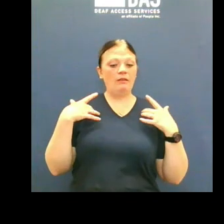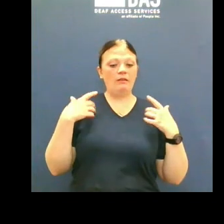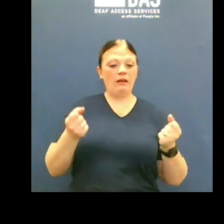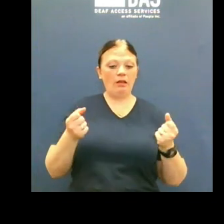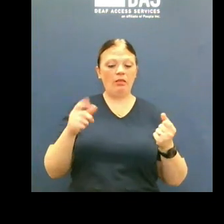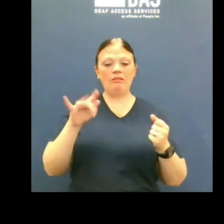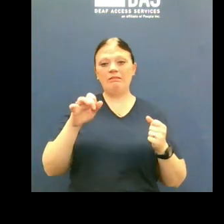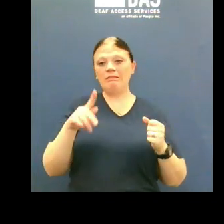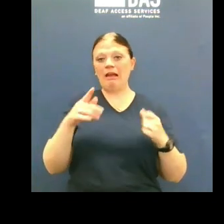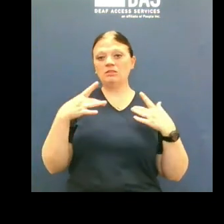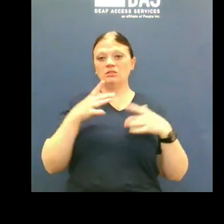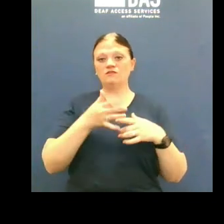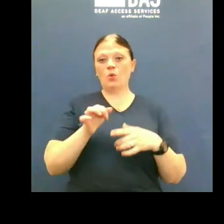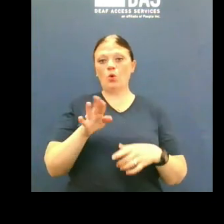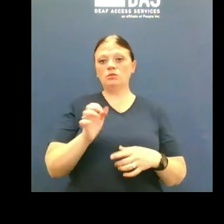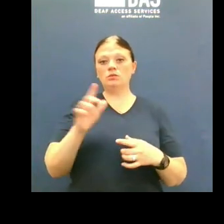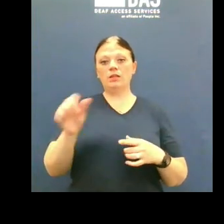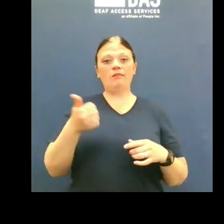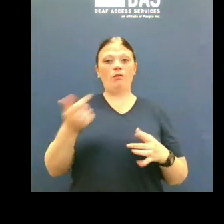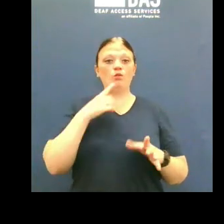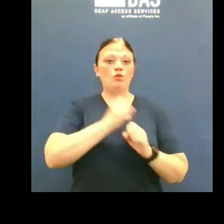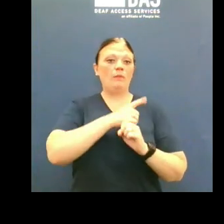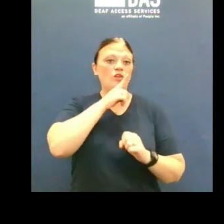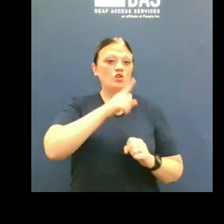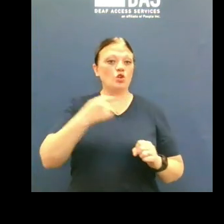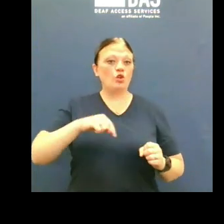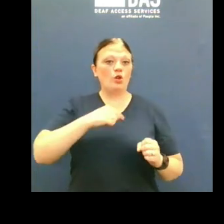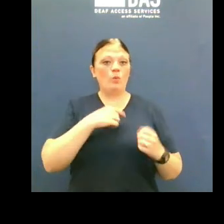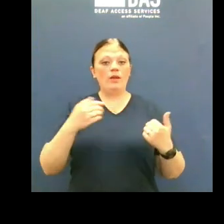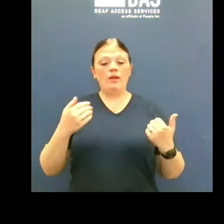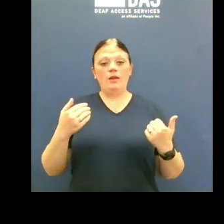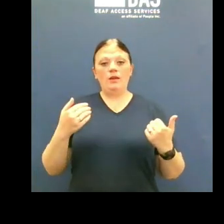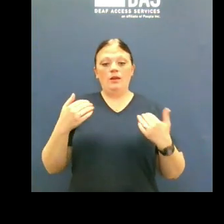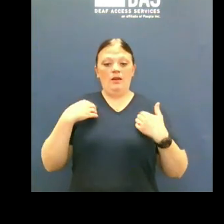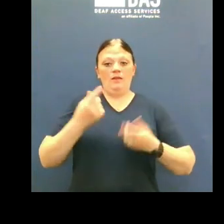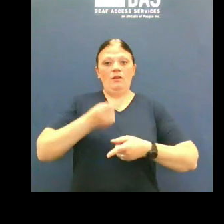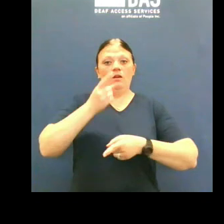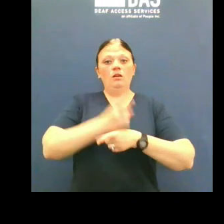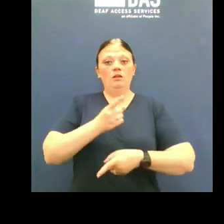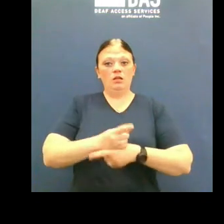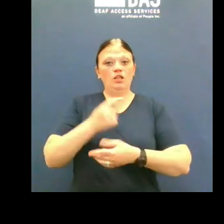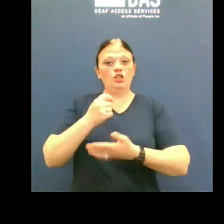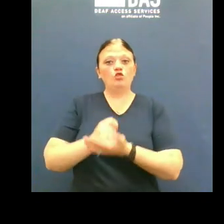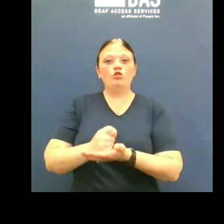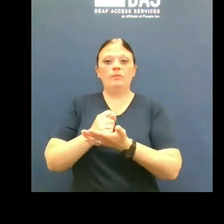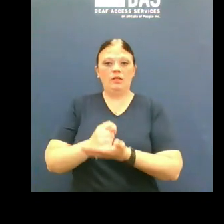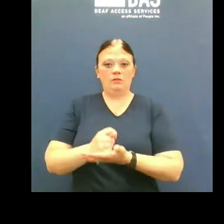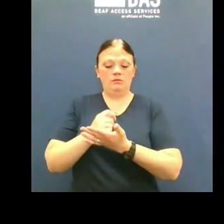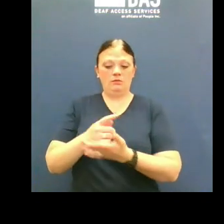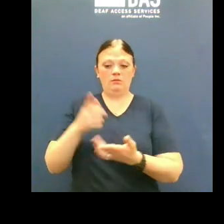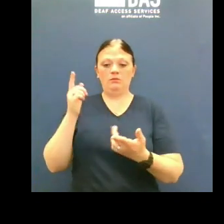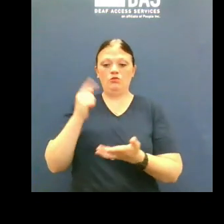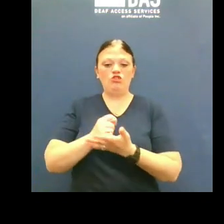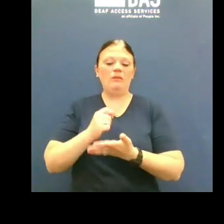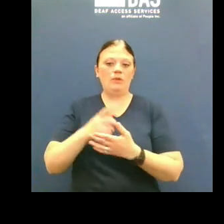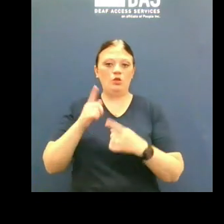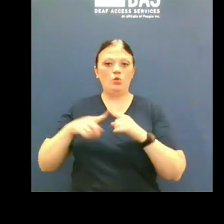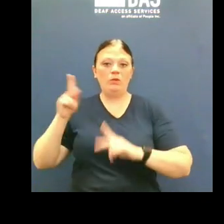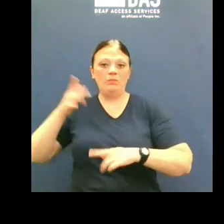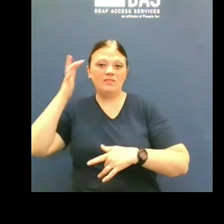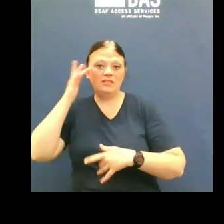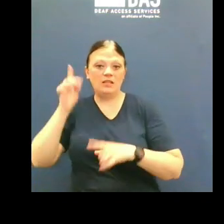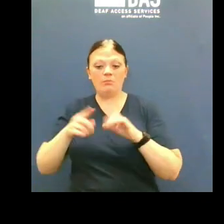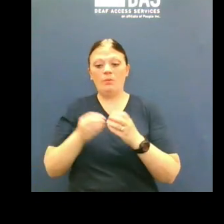Disparity Task Force, and others to ensure that we got appropriate treatment to individuals who are sick, but more